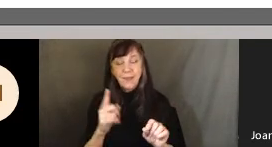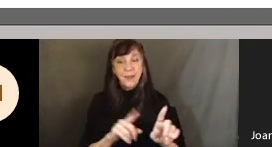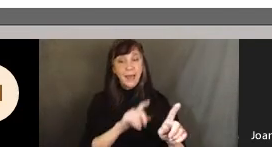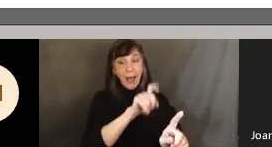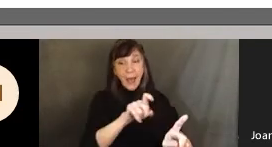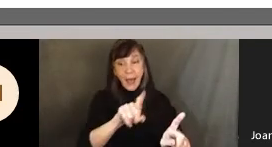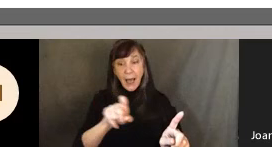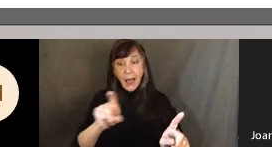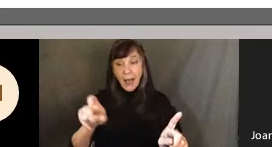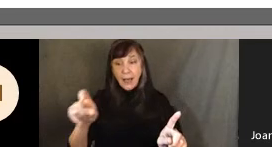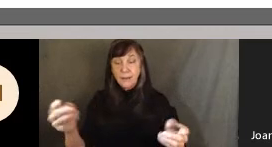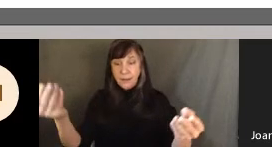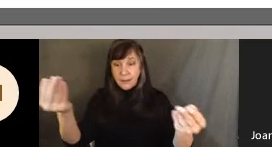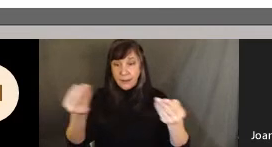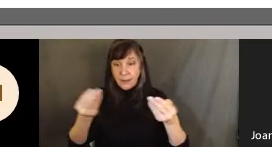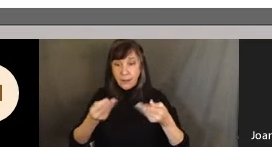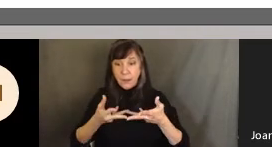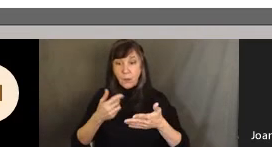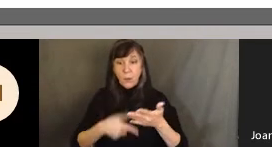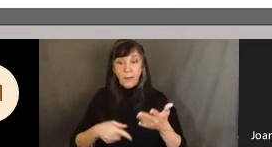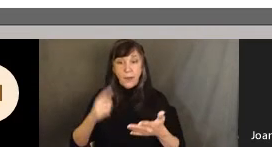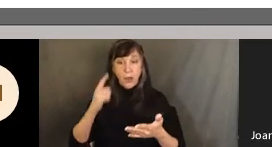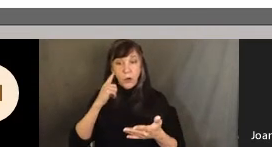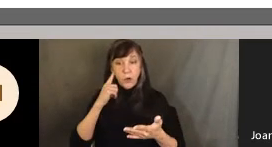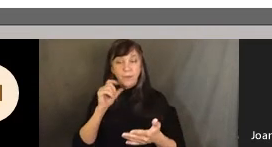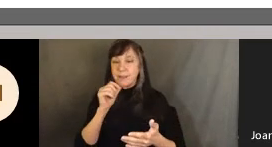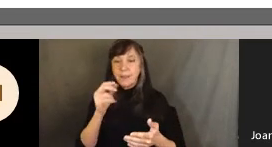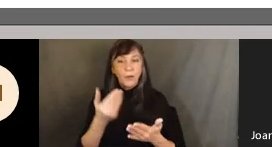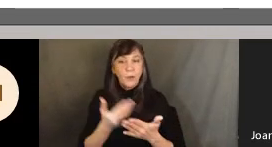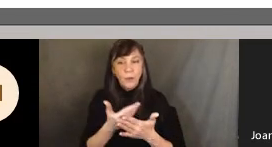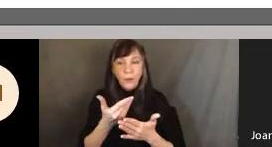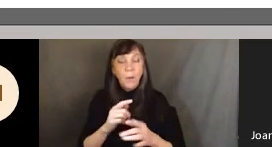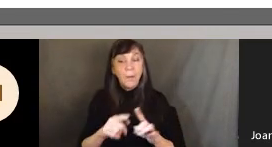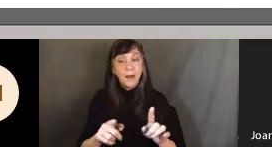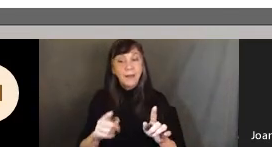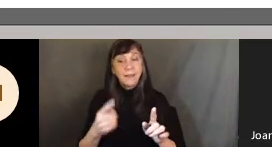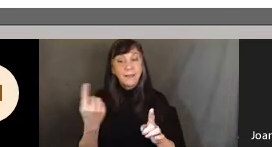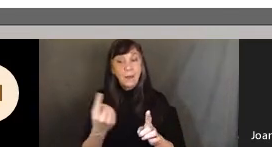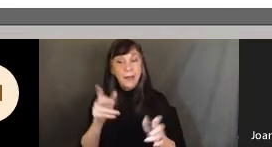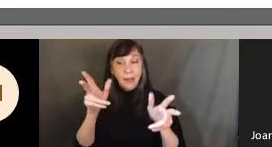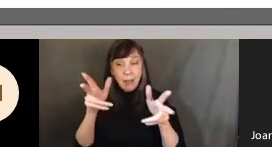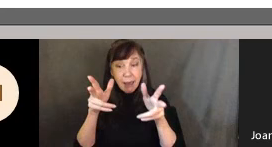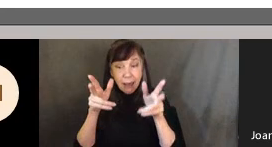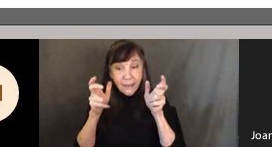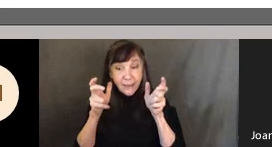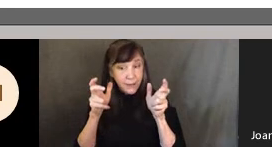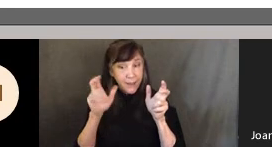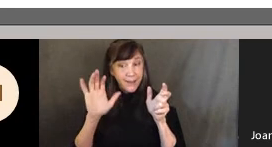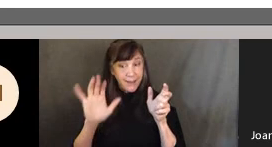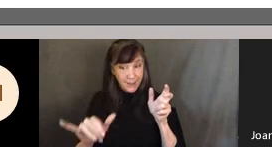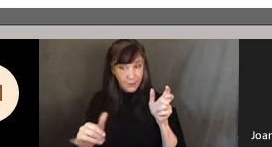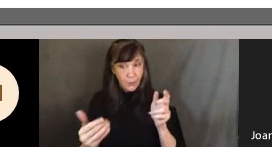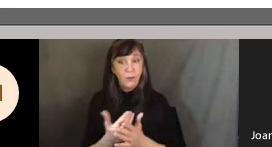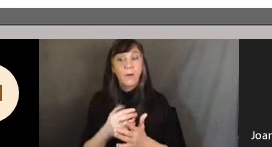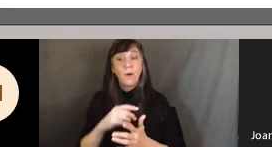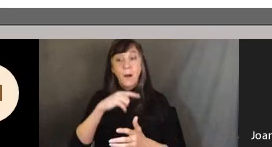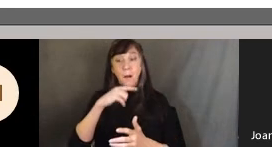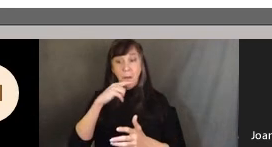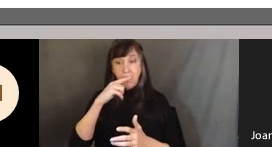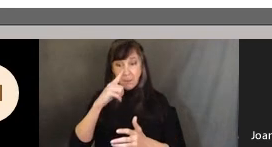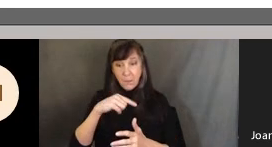necessarily new. It's that someone was there to receive it. And in this case, it was the public health